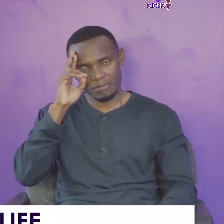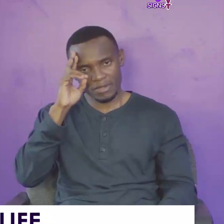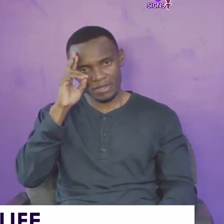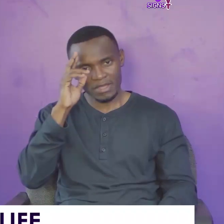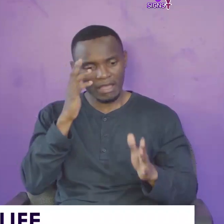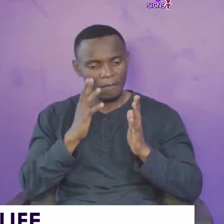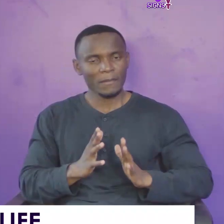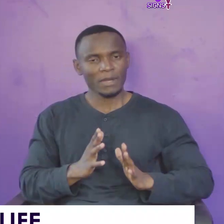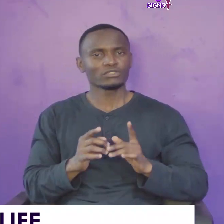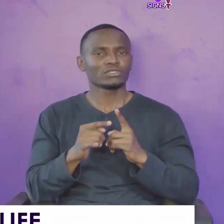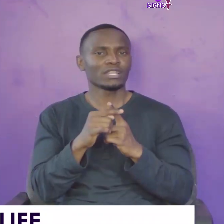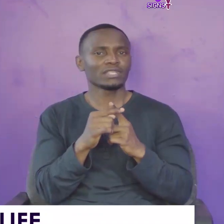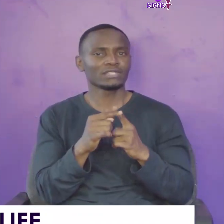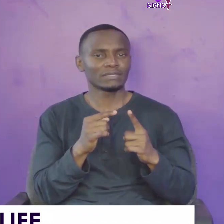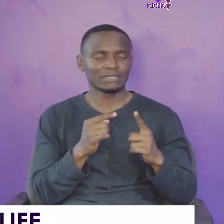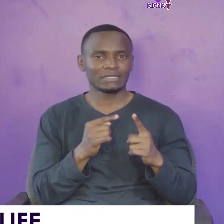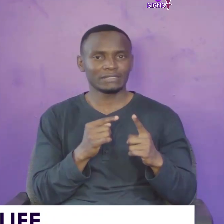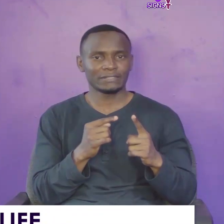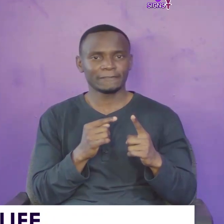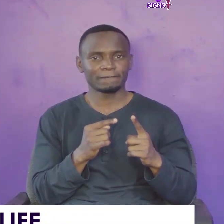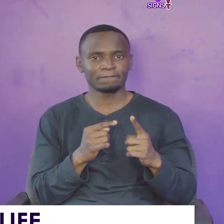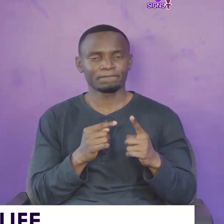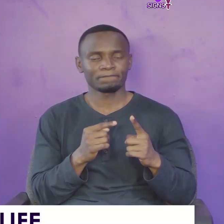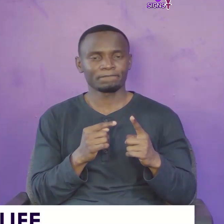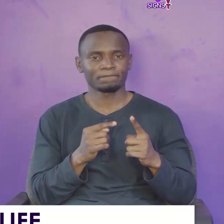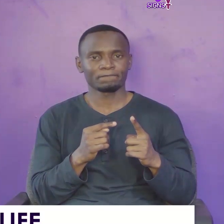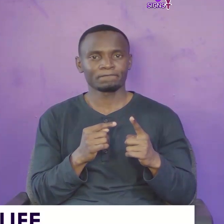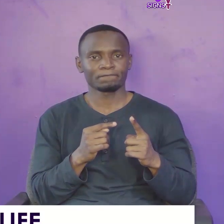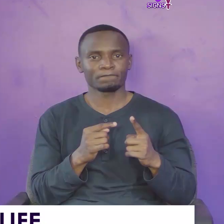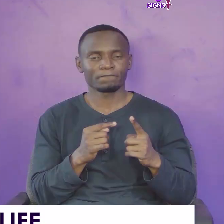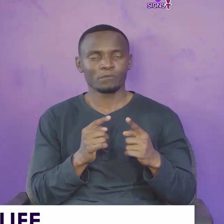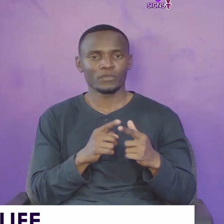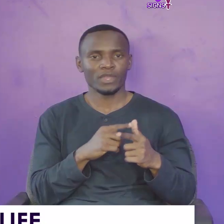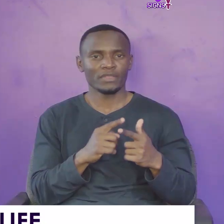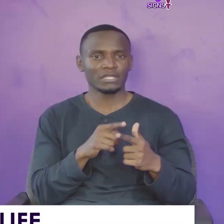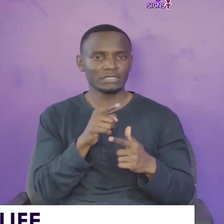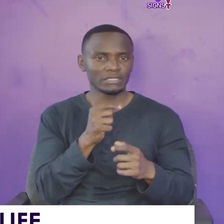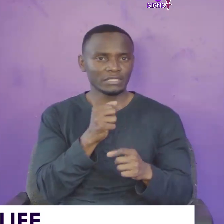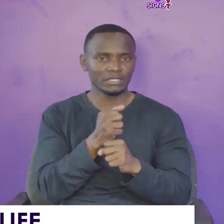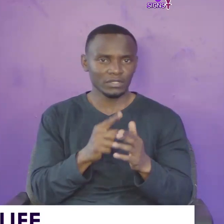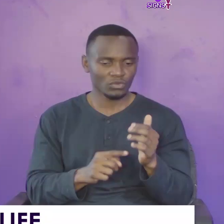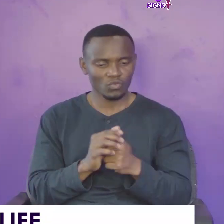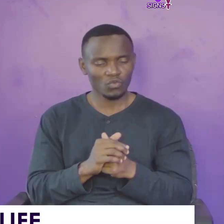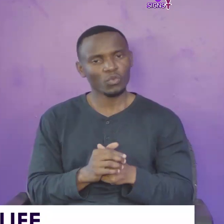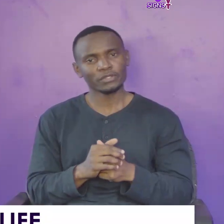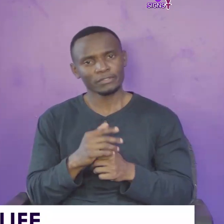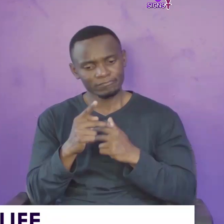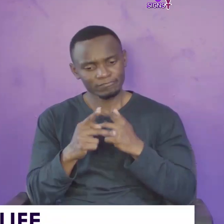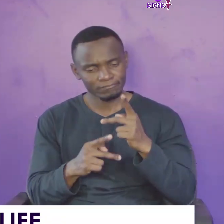remember now just in bits. Yes. A person who had murdered someone, and they went through the whole legal process,